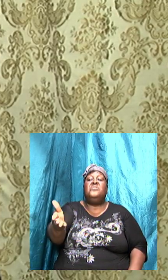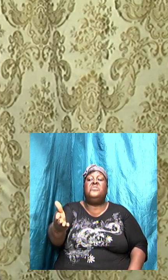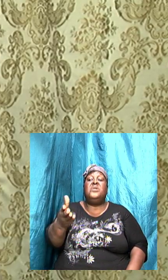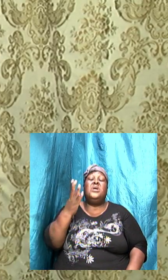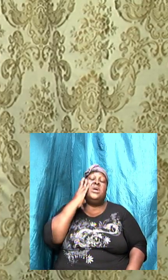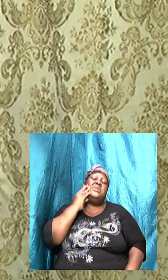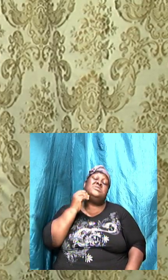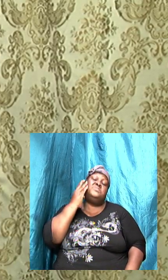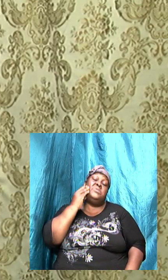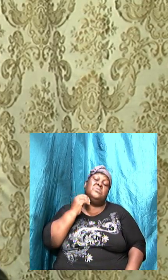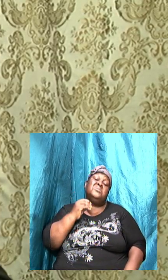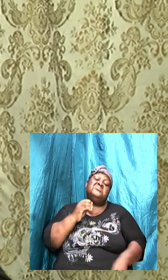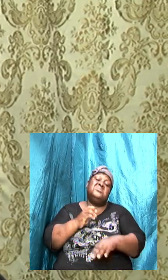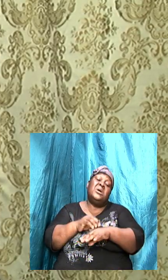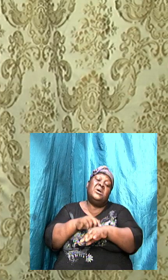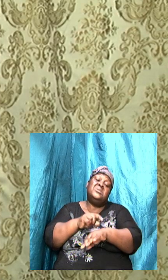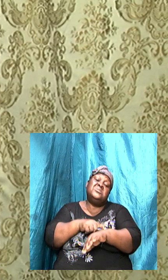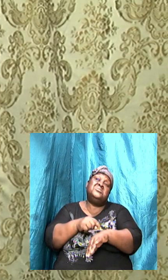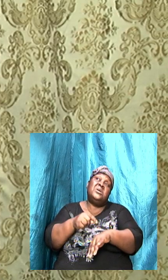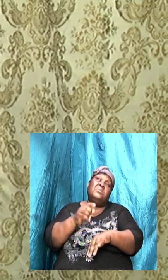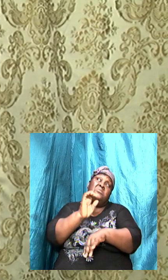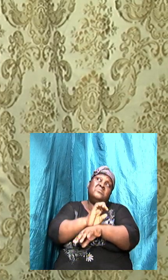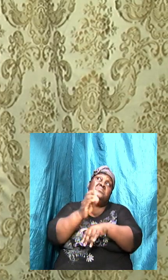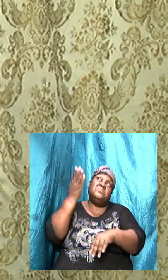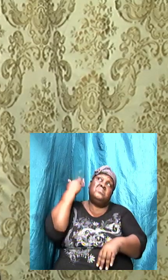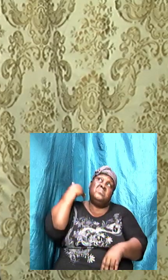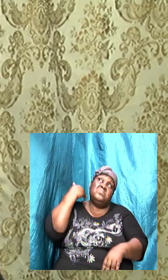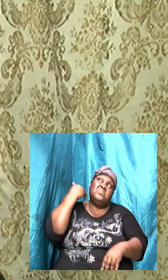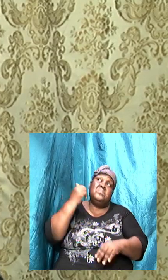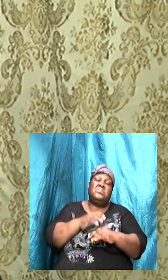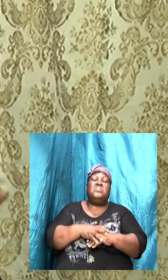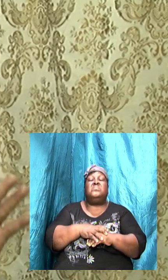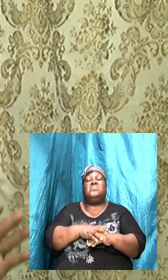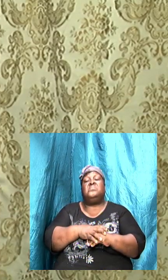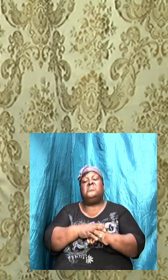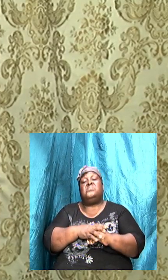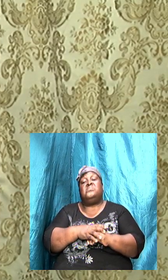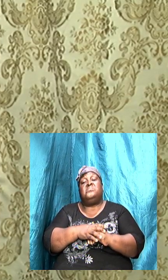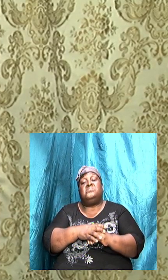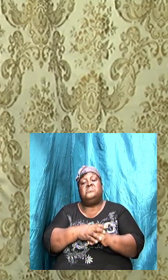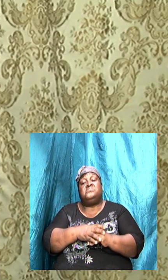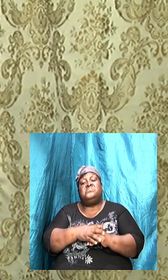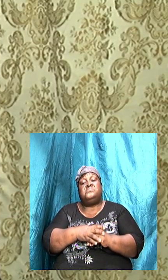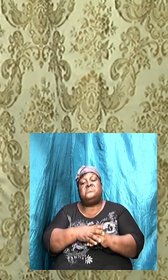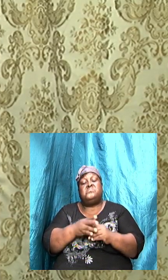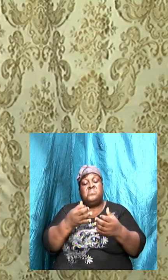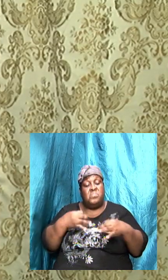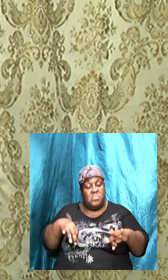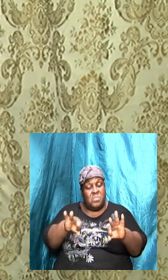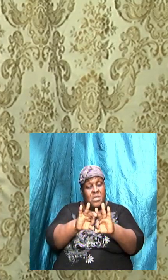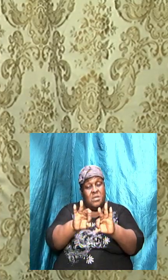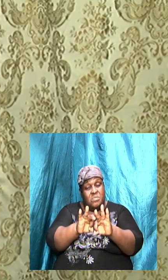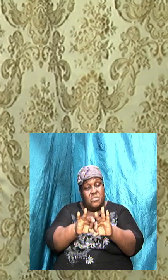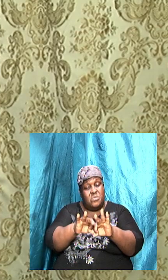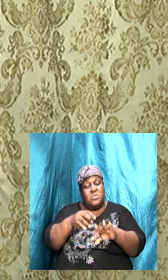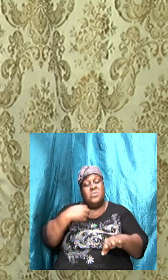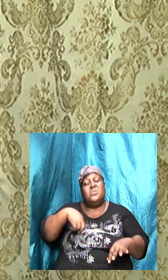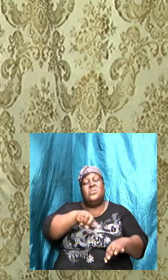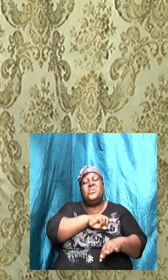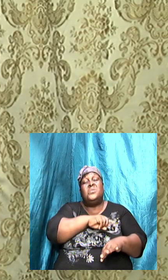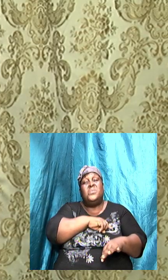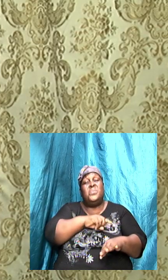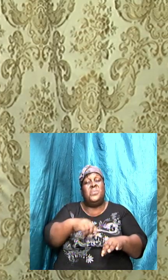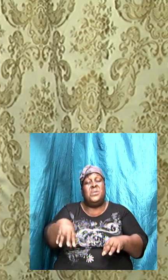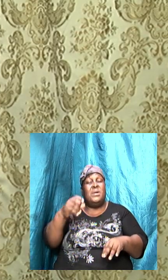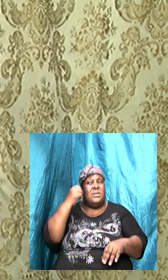experienced at the time. And so the representative view outlines these things, and it is important that we understand